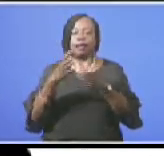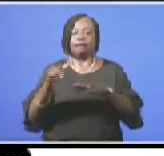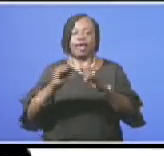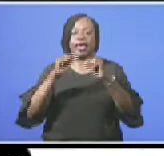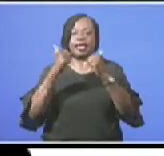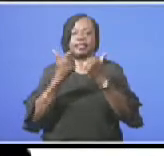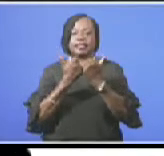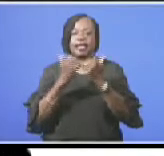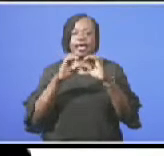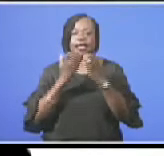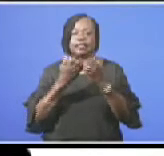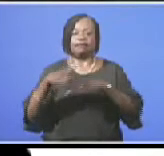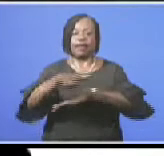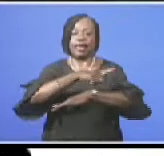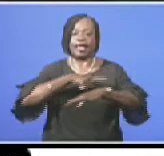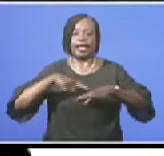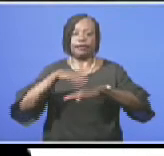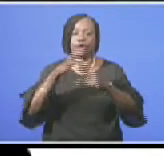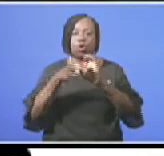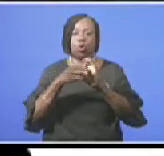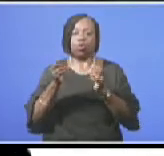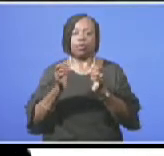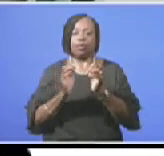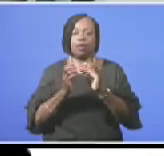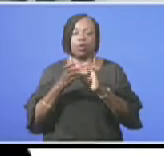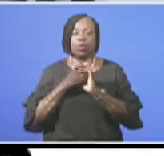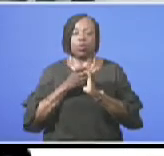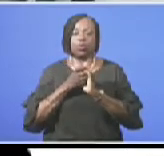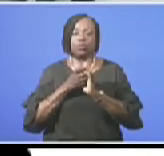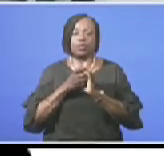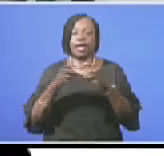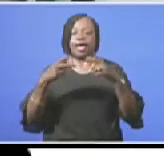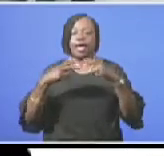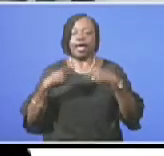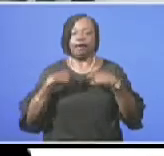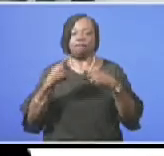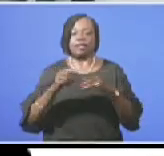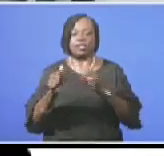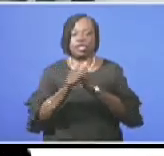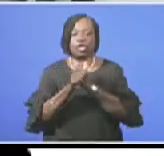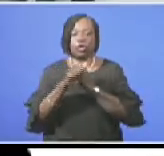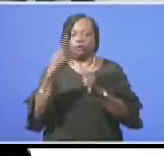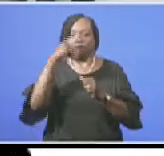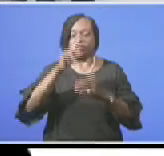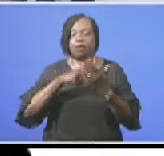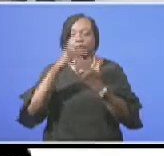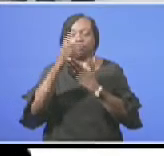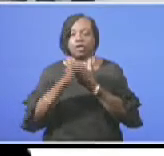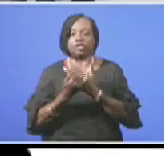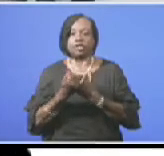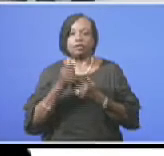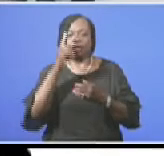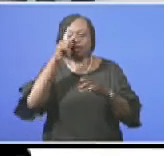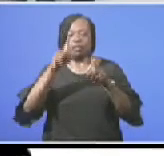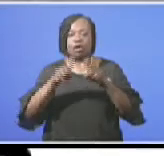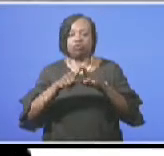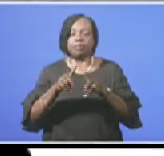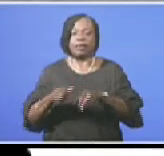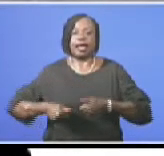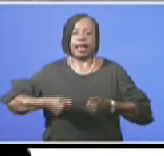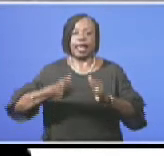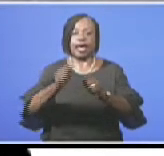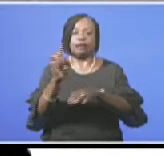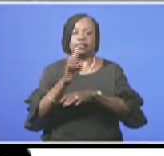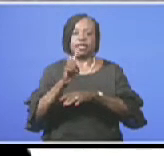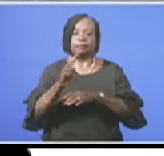the Bahamas Agricultural and Industrial Corporation has already been secured for the project. Now, the agreement allows Dunlap Petroleum